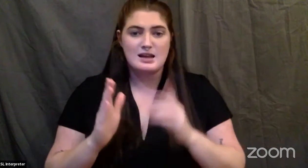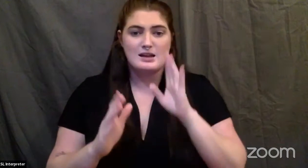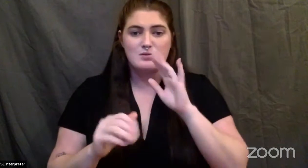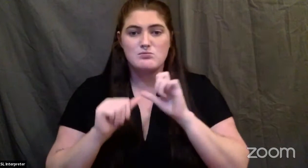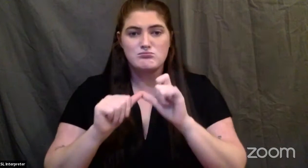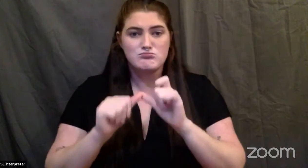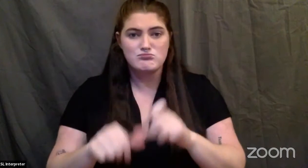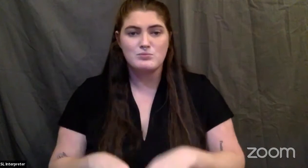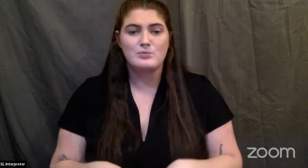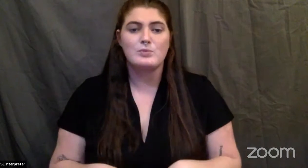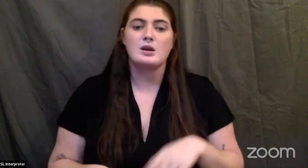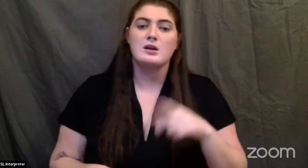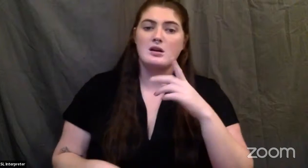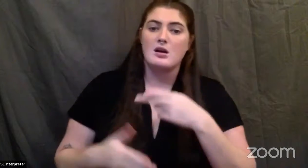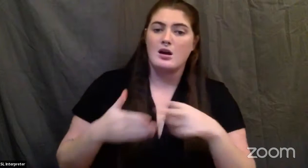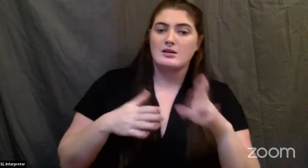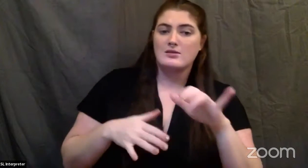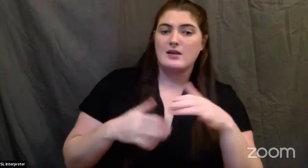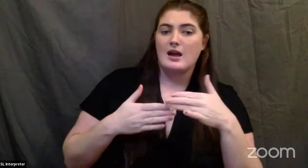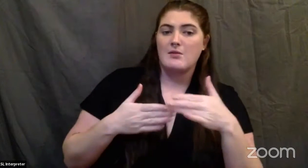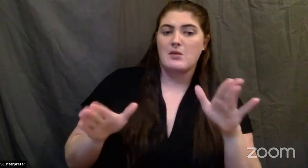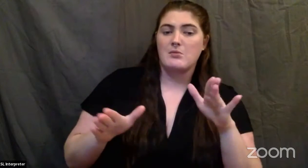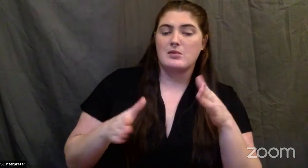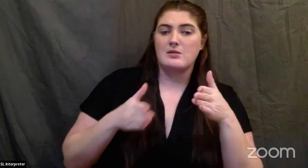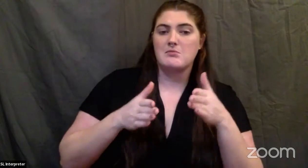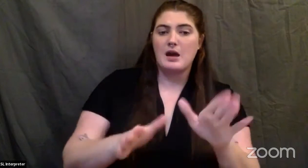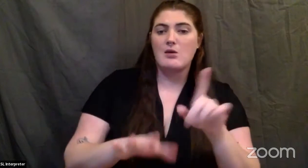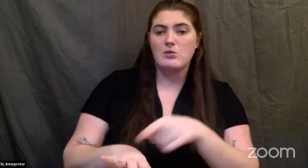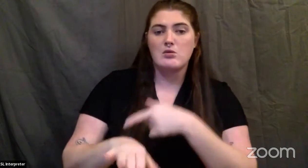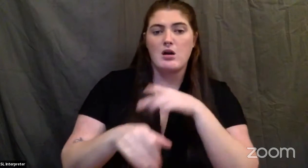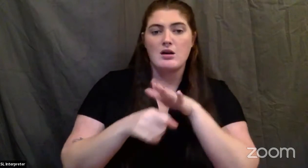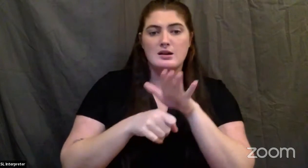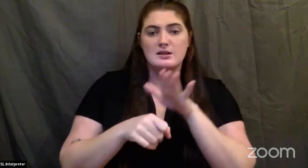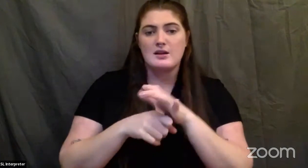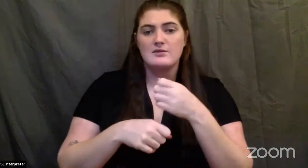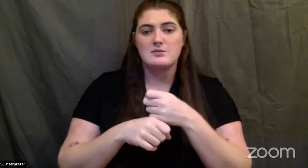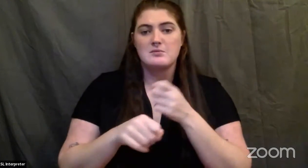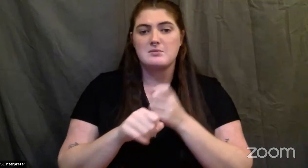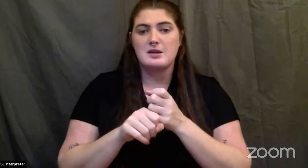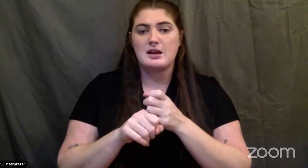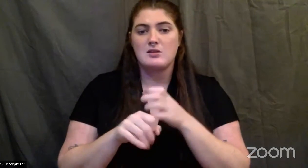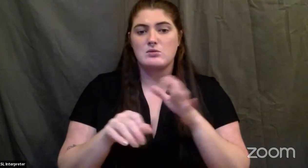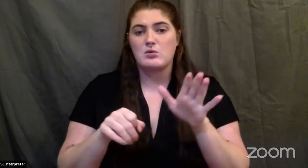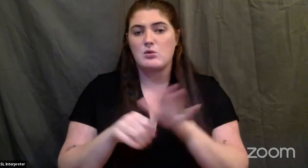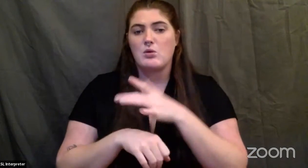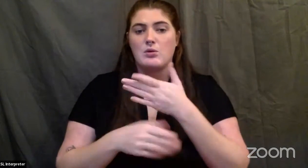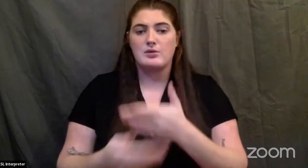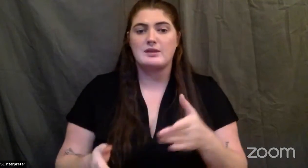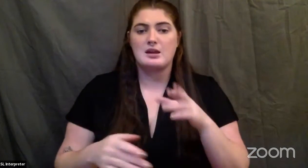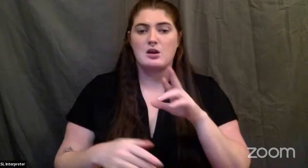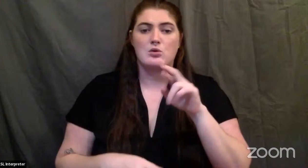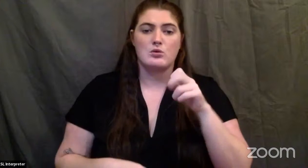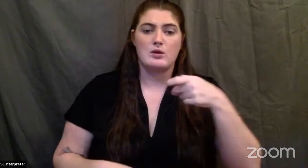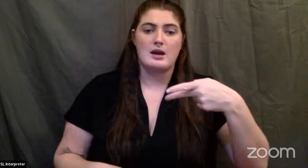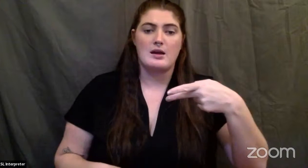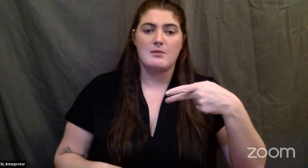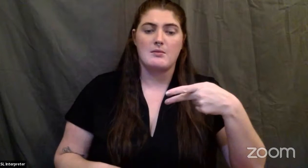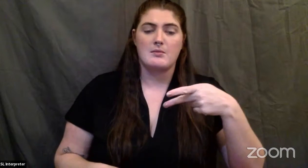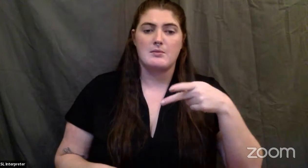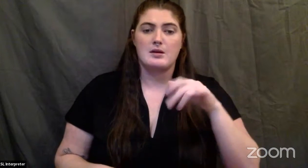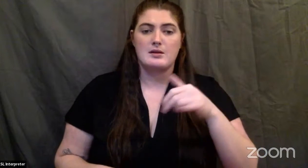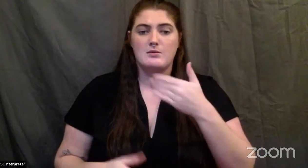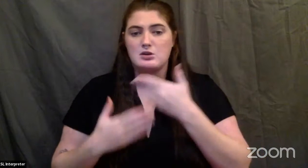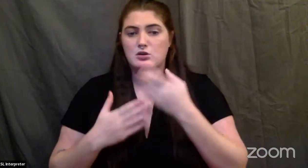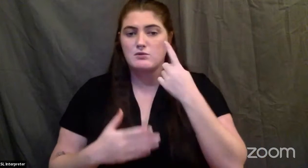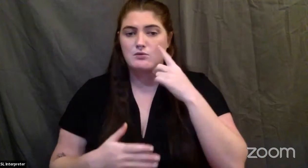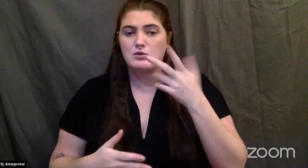public path, it would certainly be long enough for them to make it the entire thing just a ramp, which would be So- good for their own people